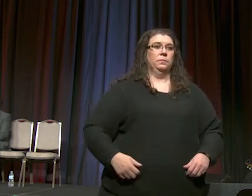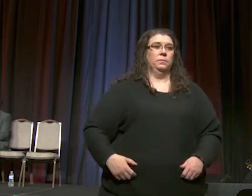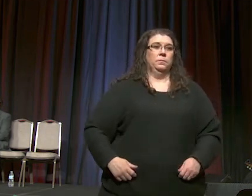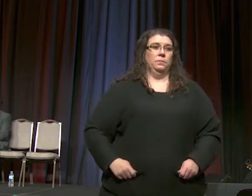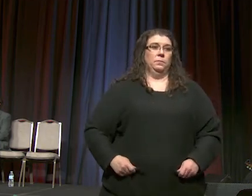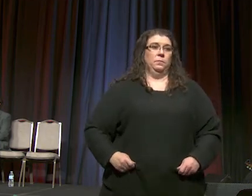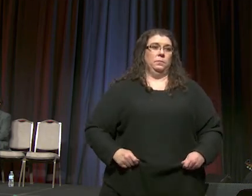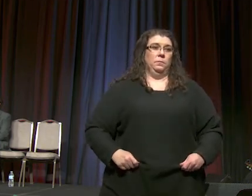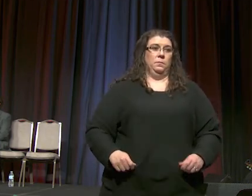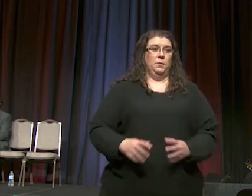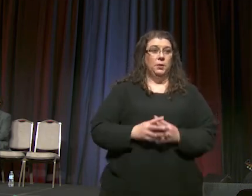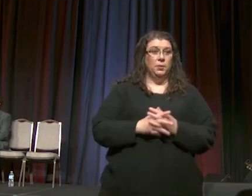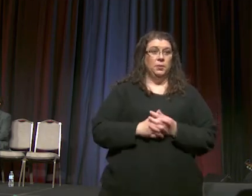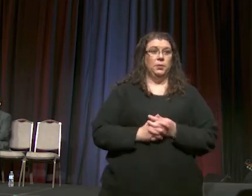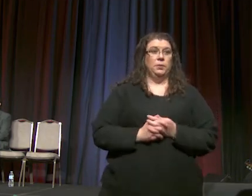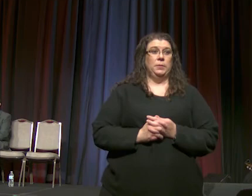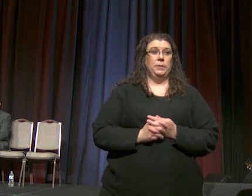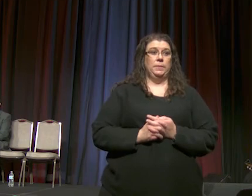on.